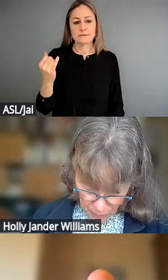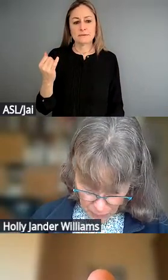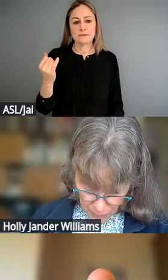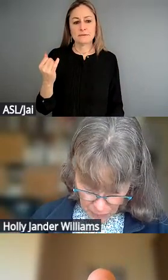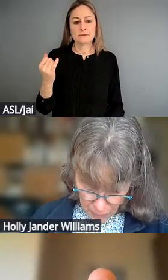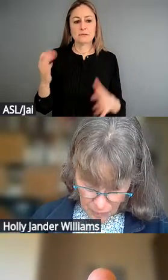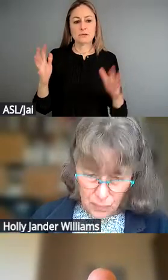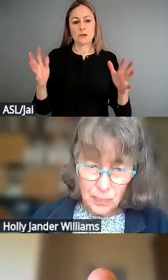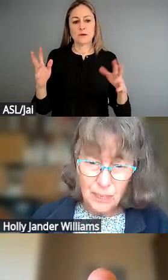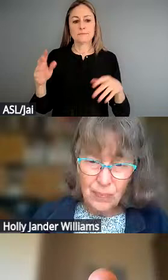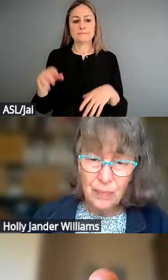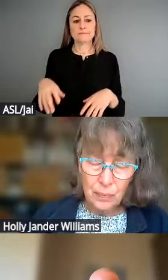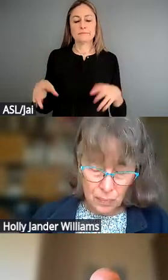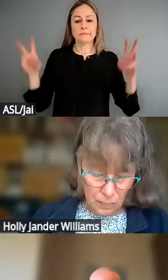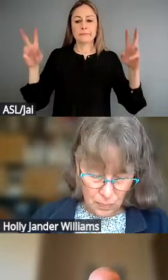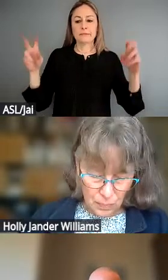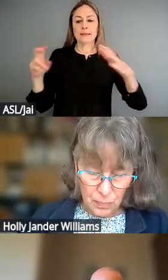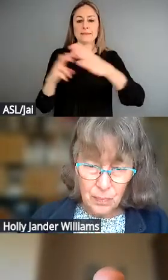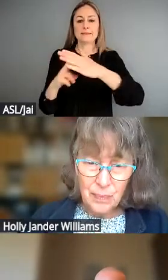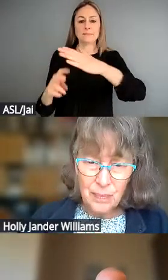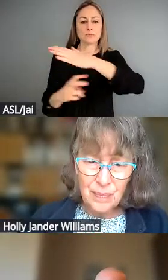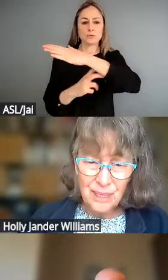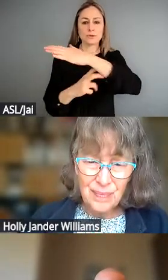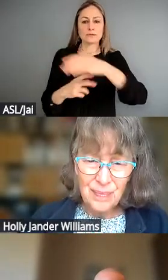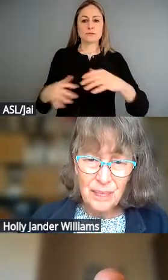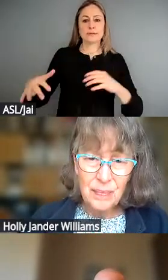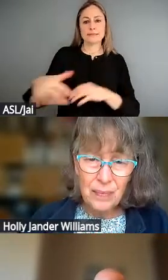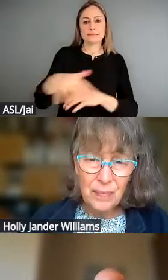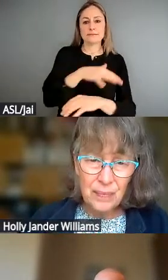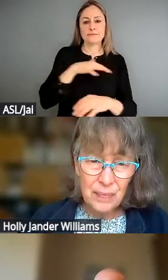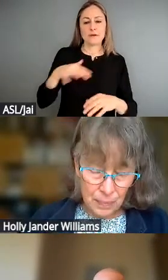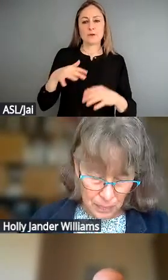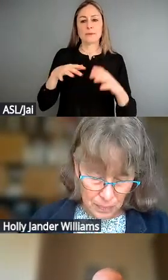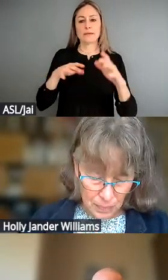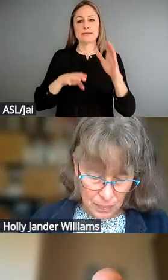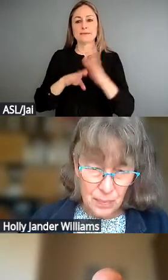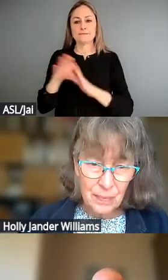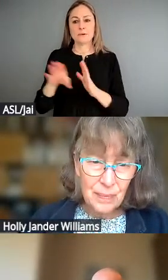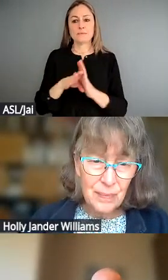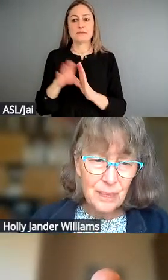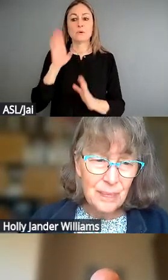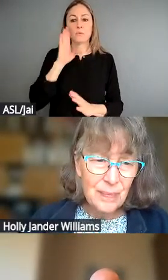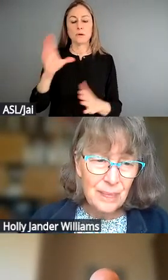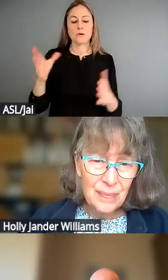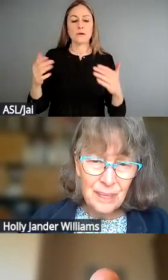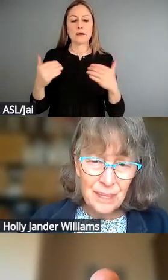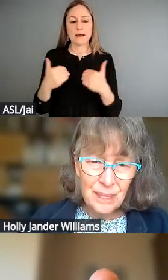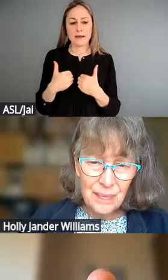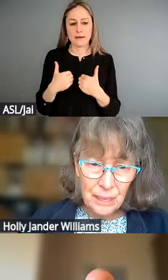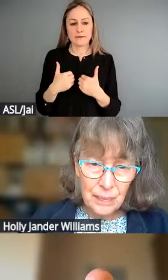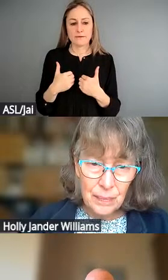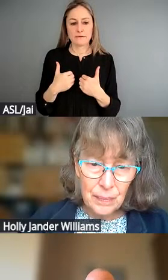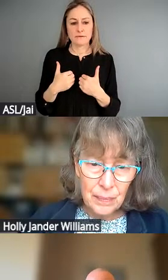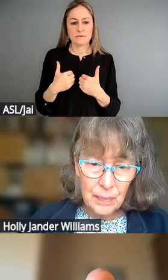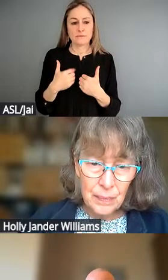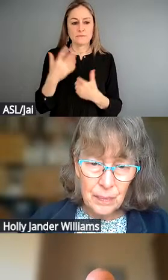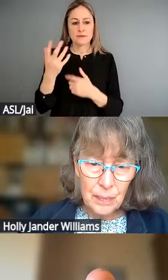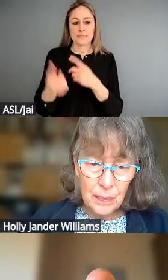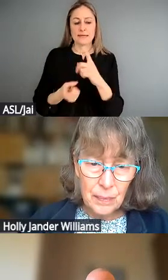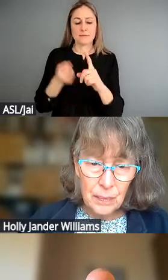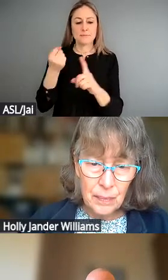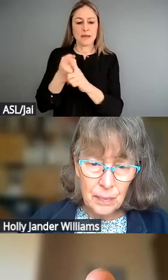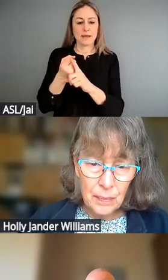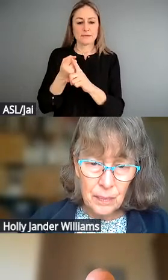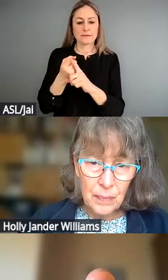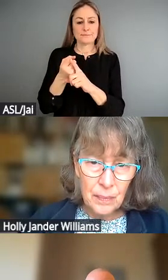bridge and its environment and its development is going to have an impact